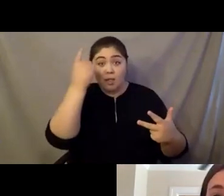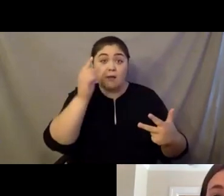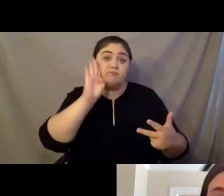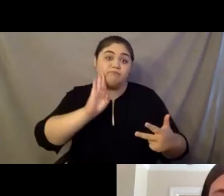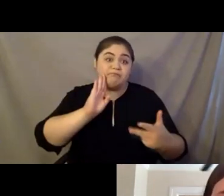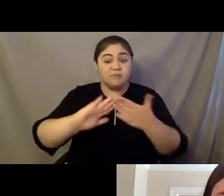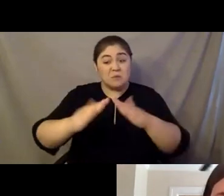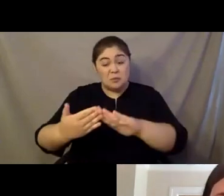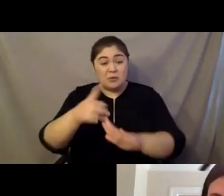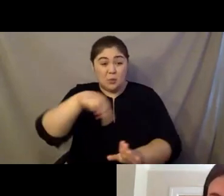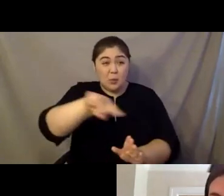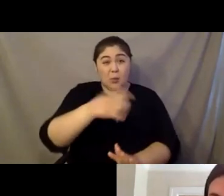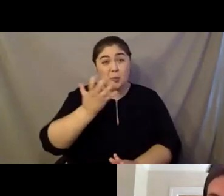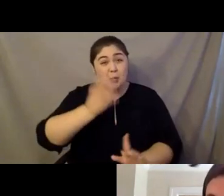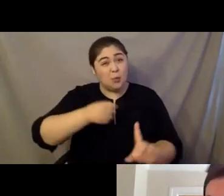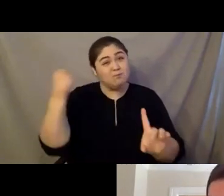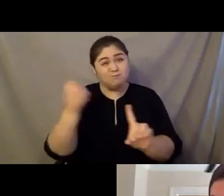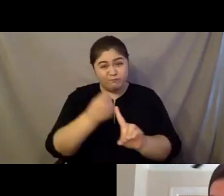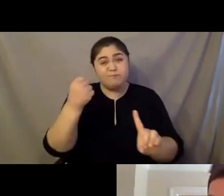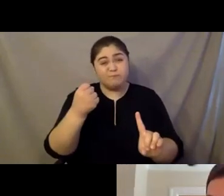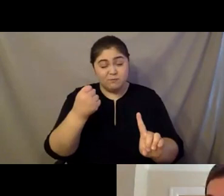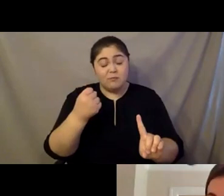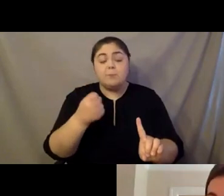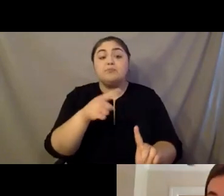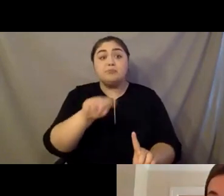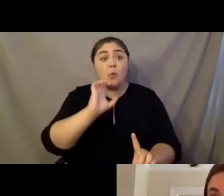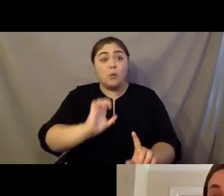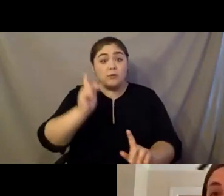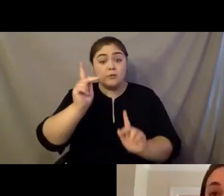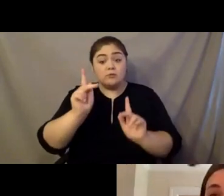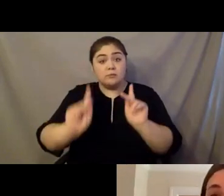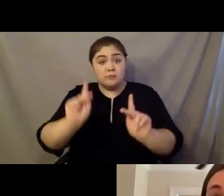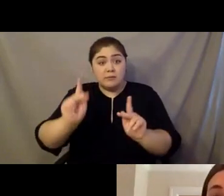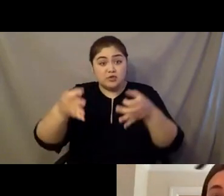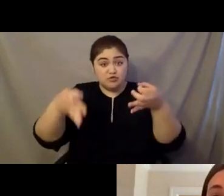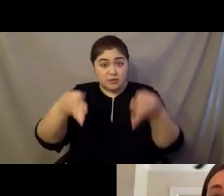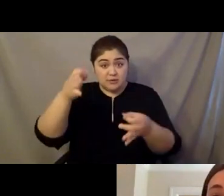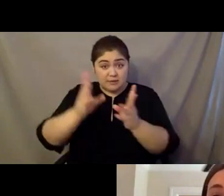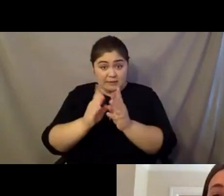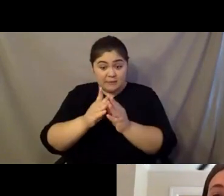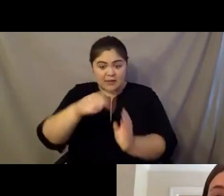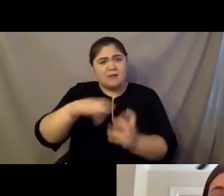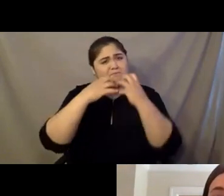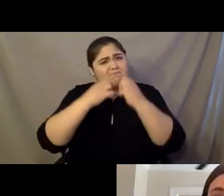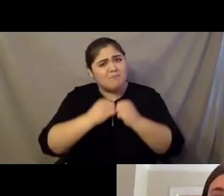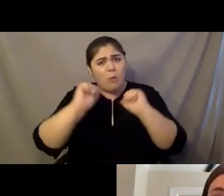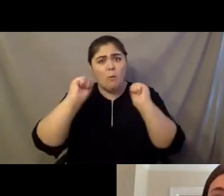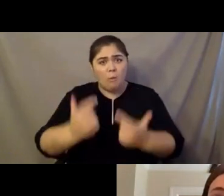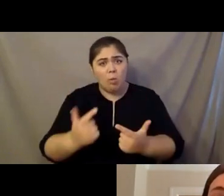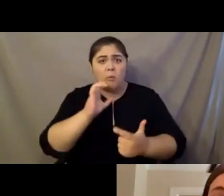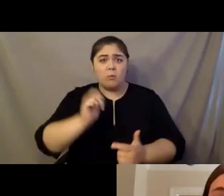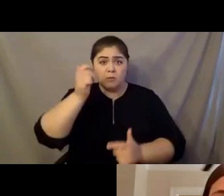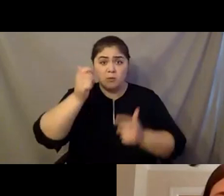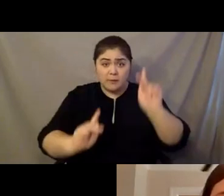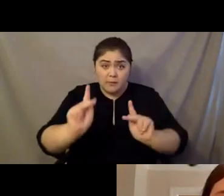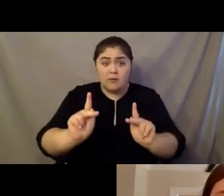more severely impacted. The Elder Justice Committee values all older adults and stands in solidarity